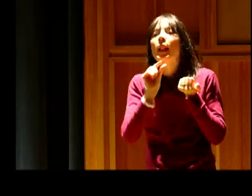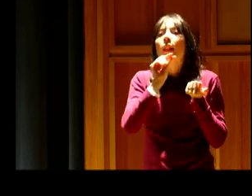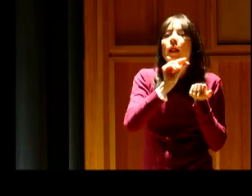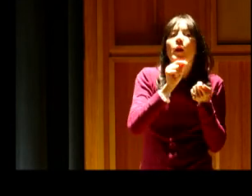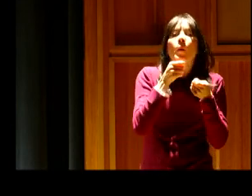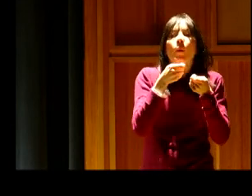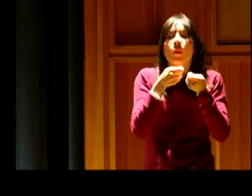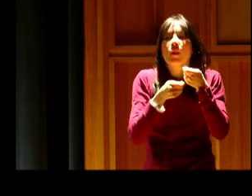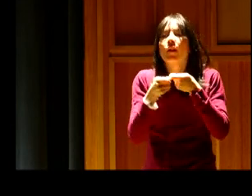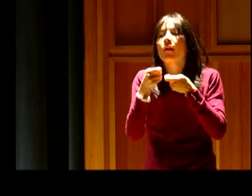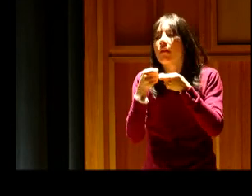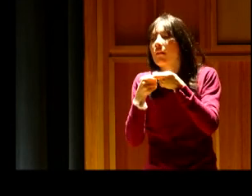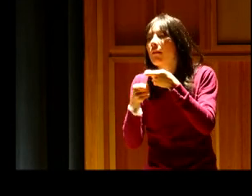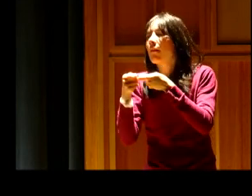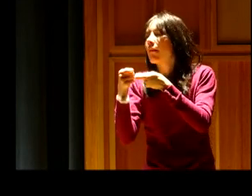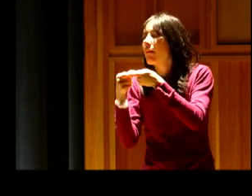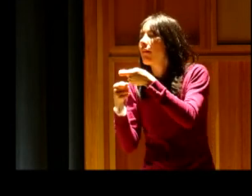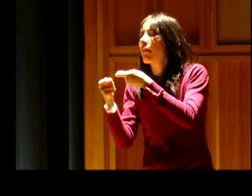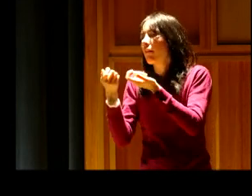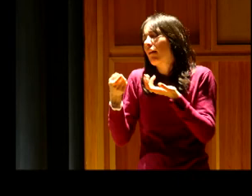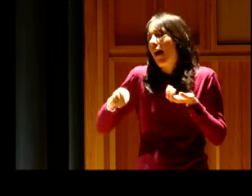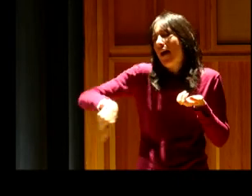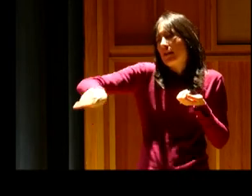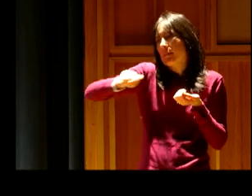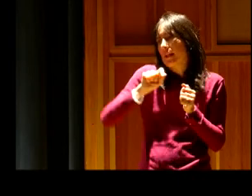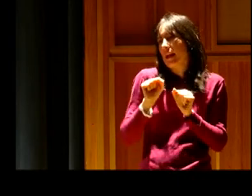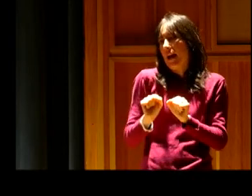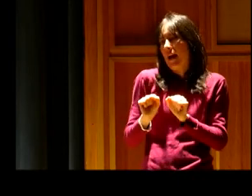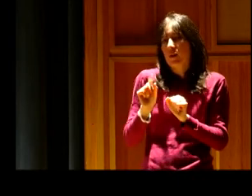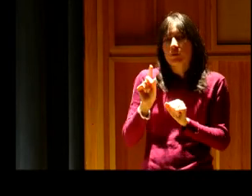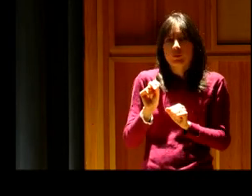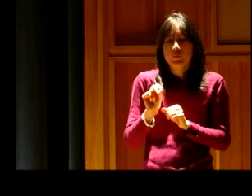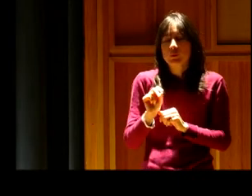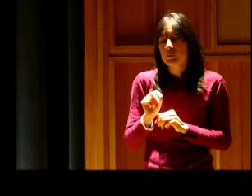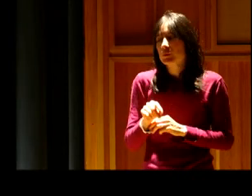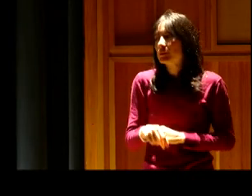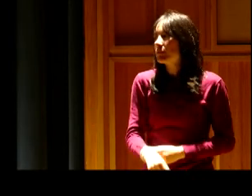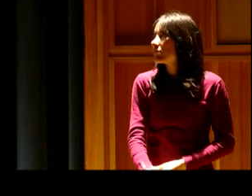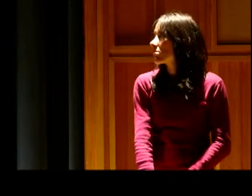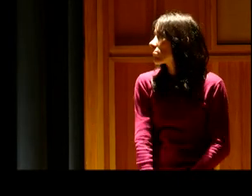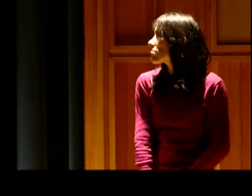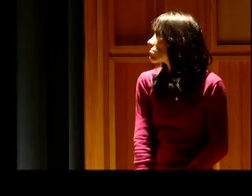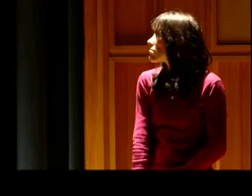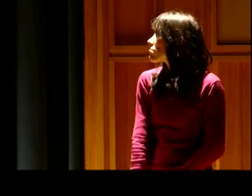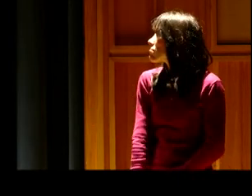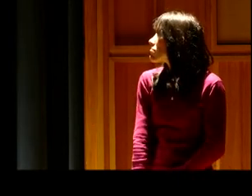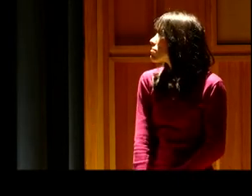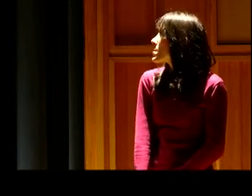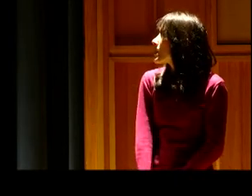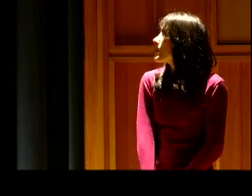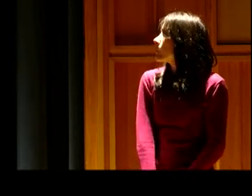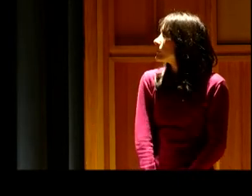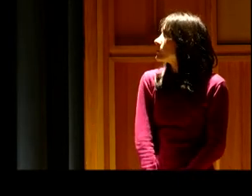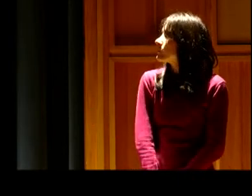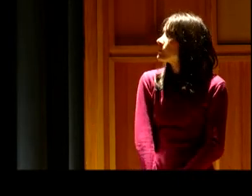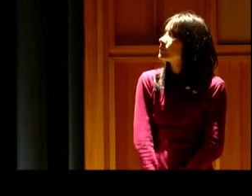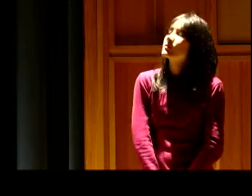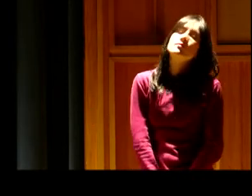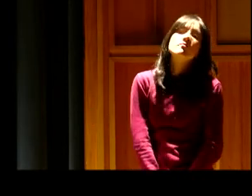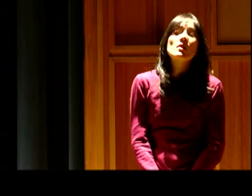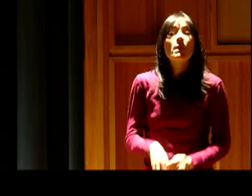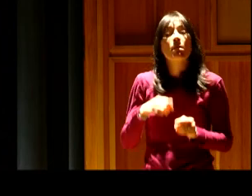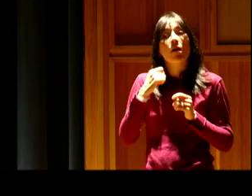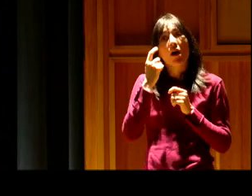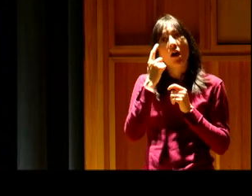things that really everyone can do. But I would say one challenge is to make sure that in society